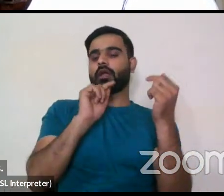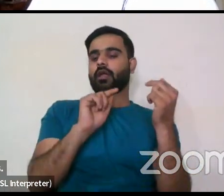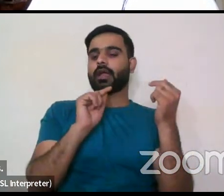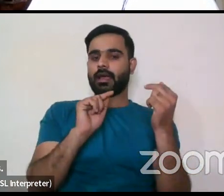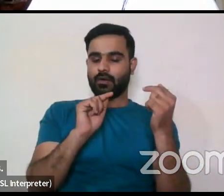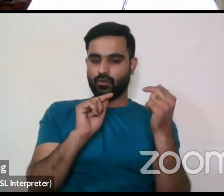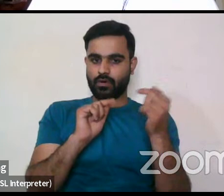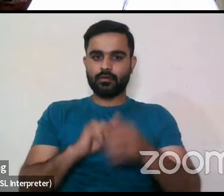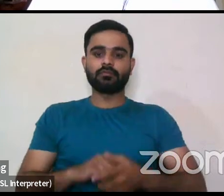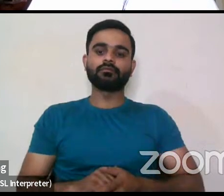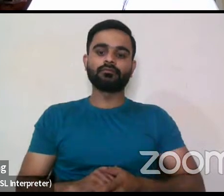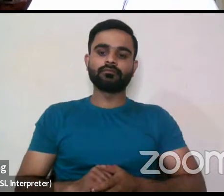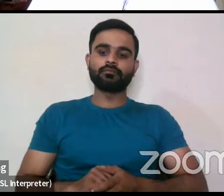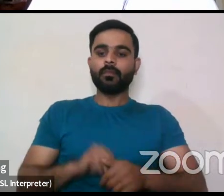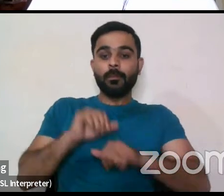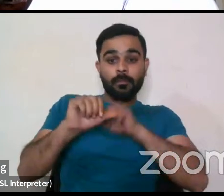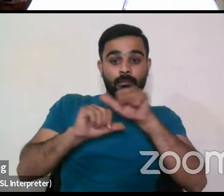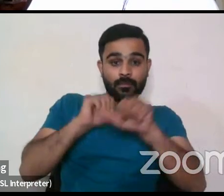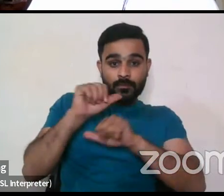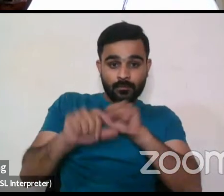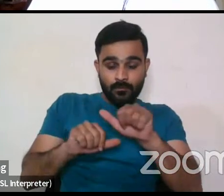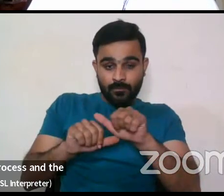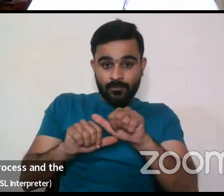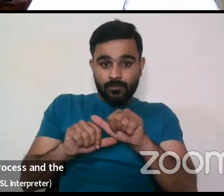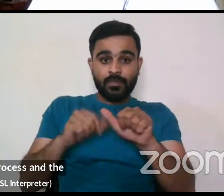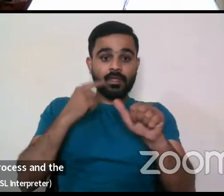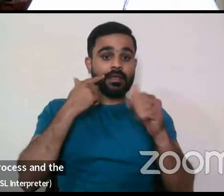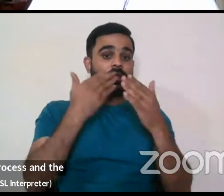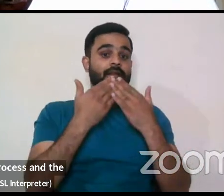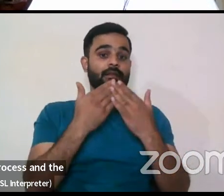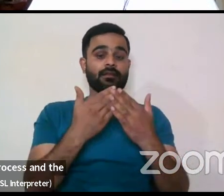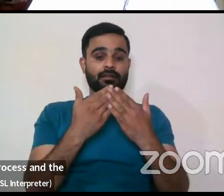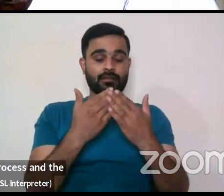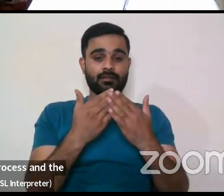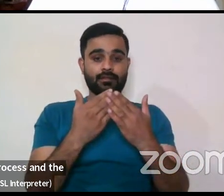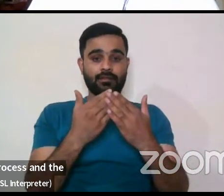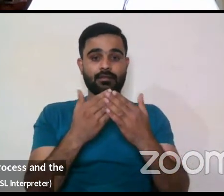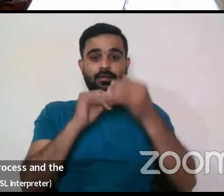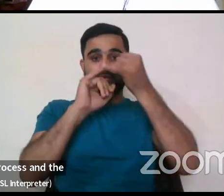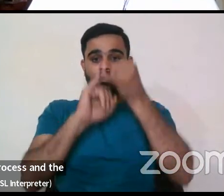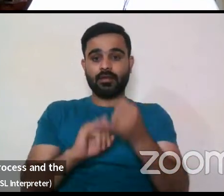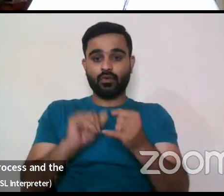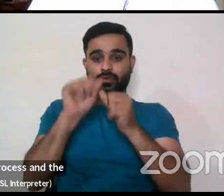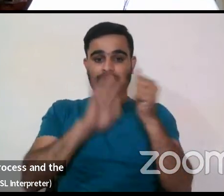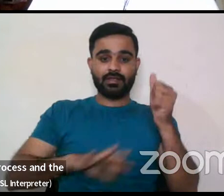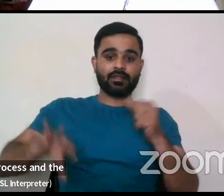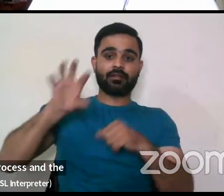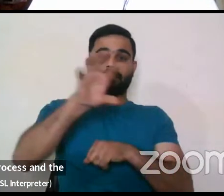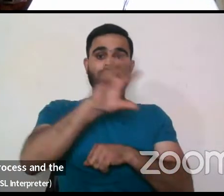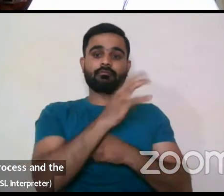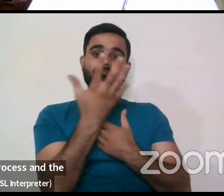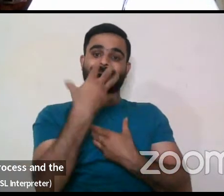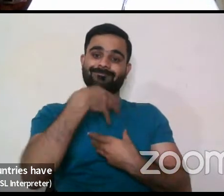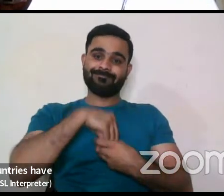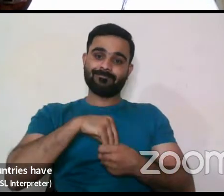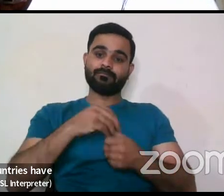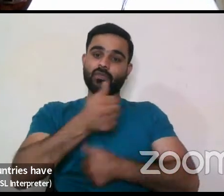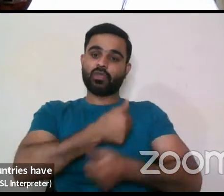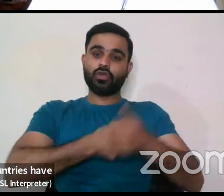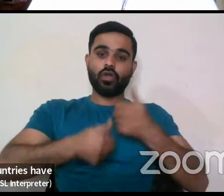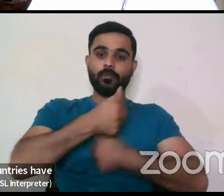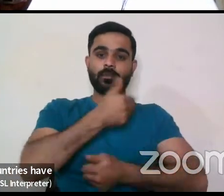being that the process and the institutions through which South Asian countries have adopted competition